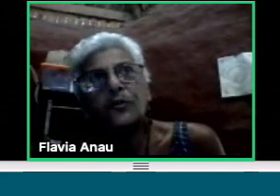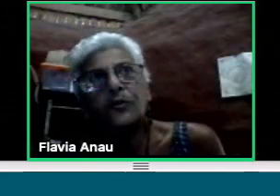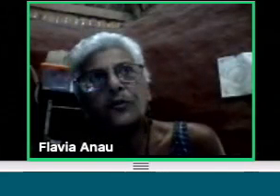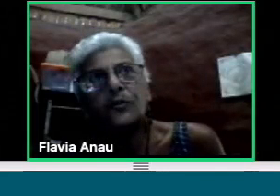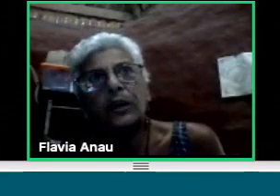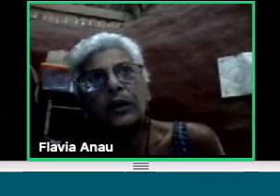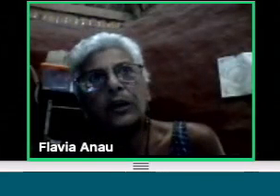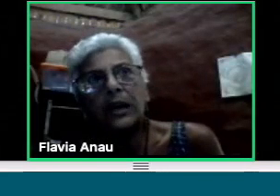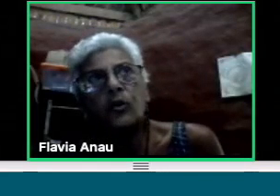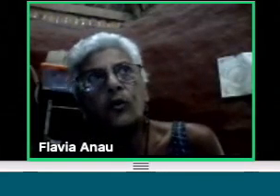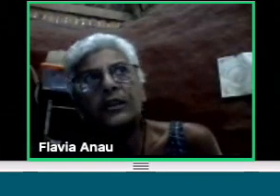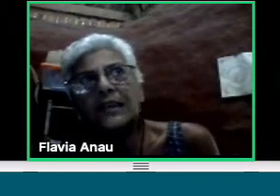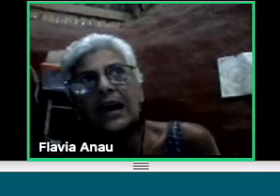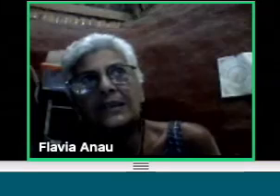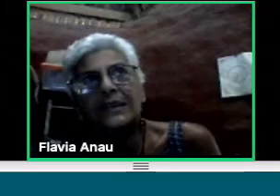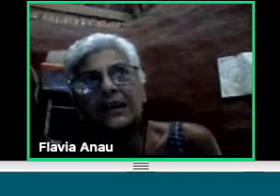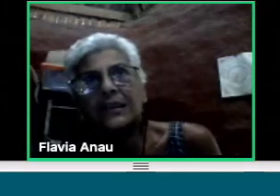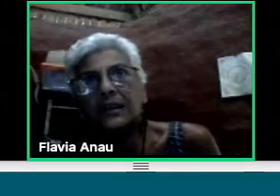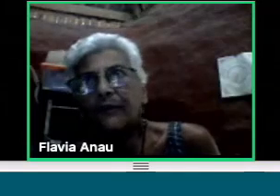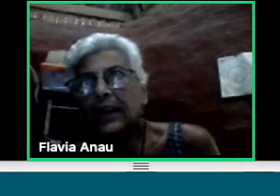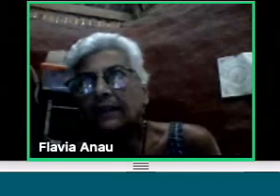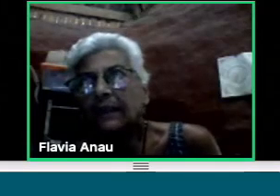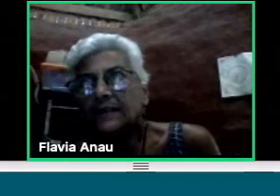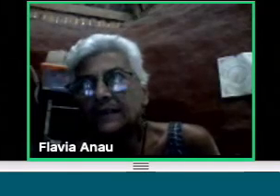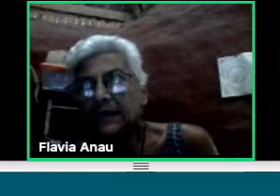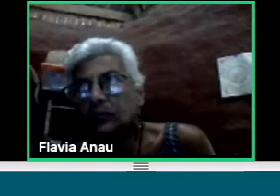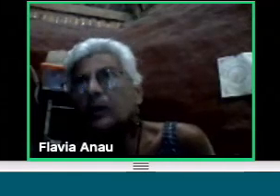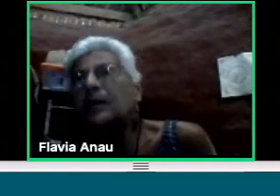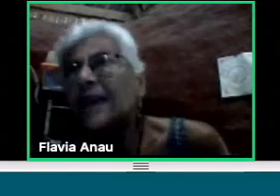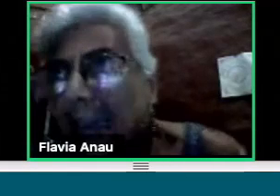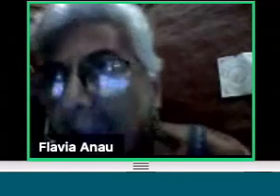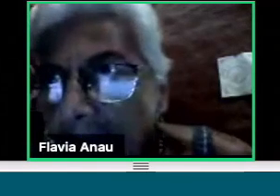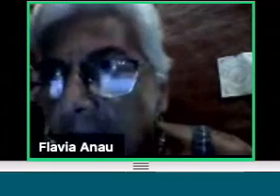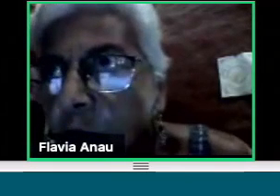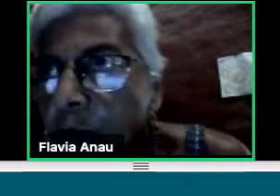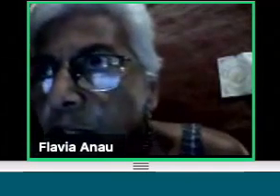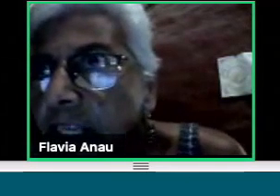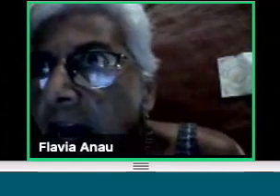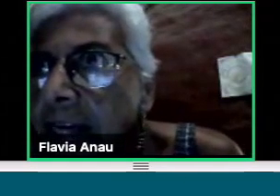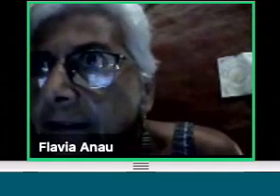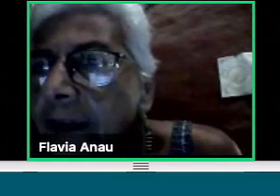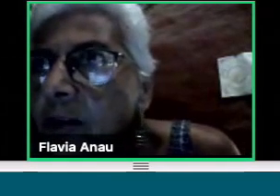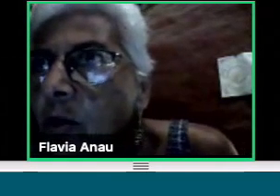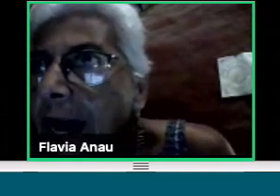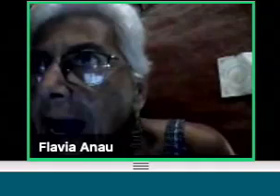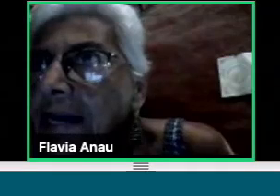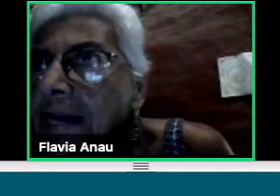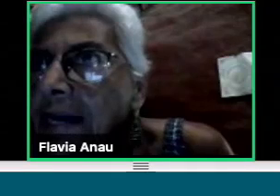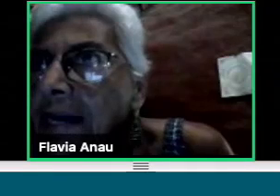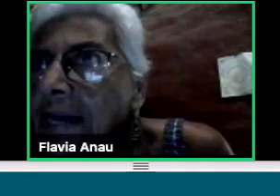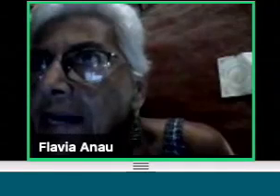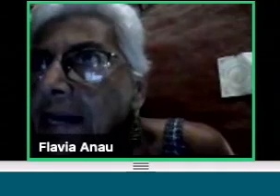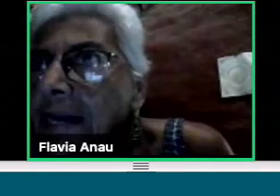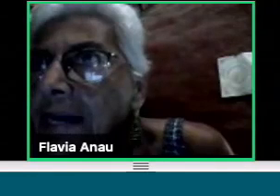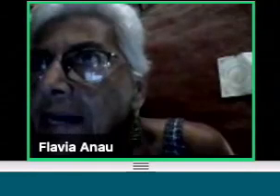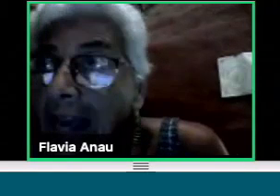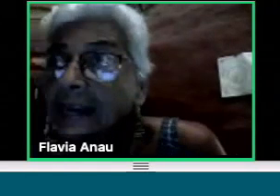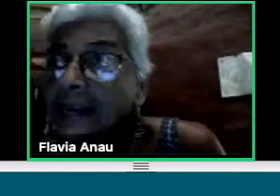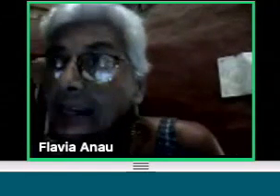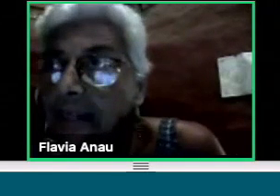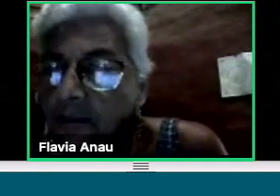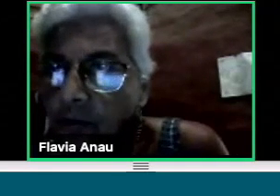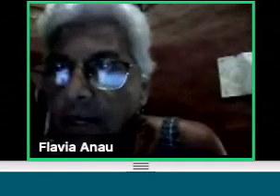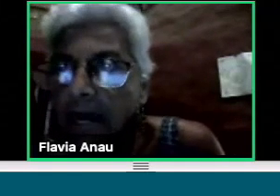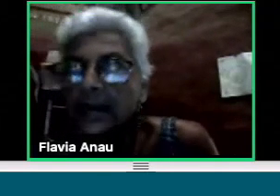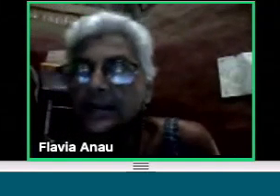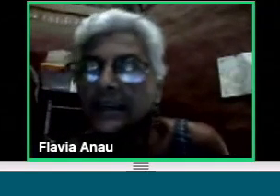obviously need a coordination process with different kind of entities in the community at